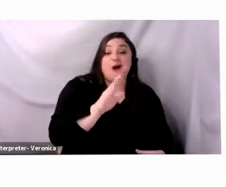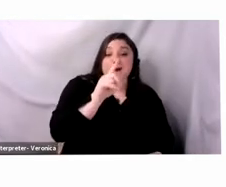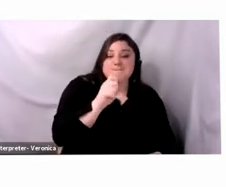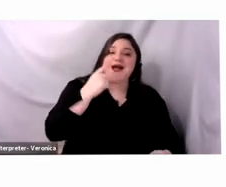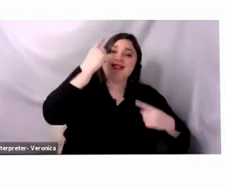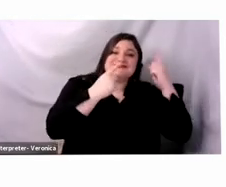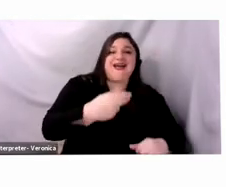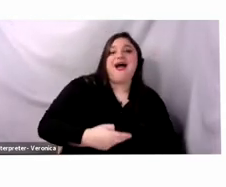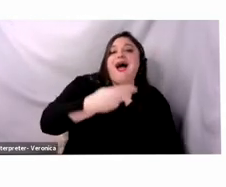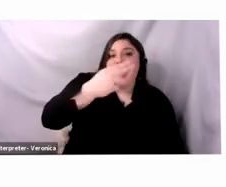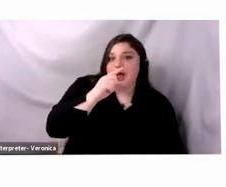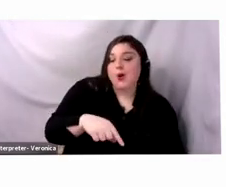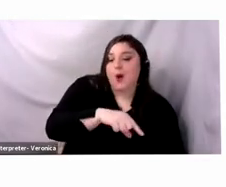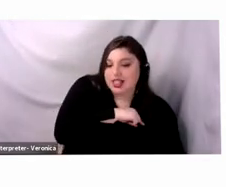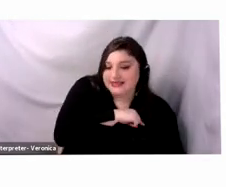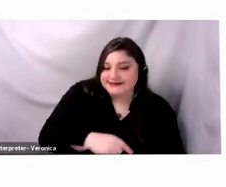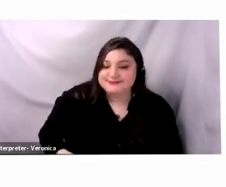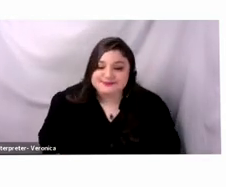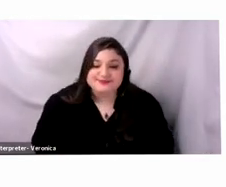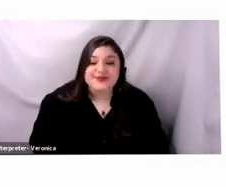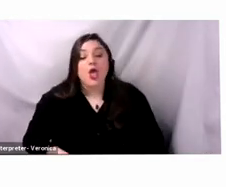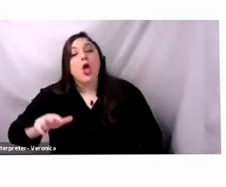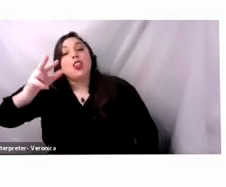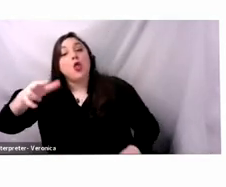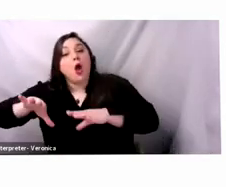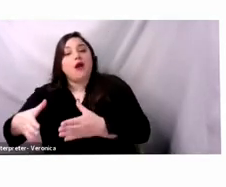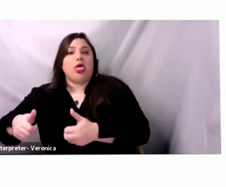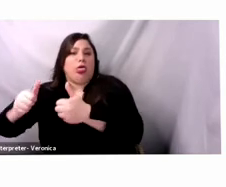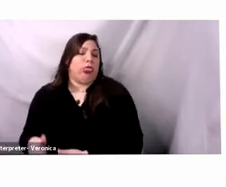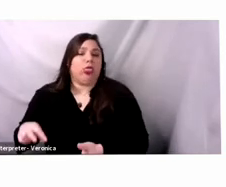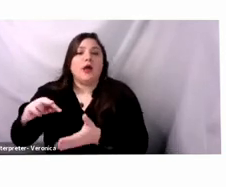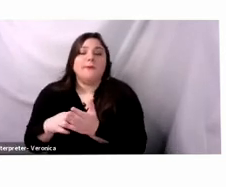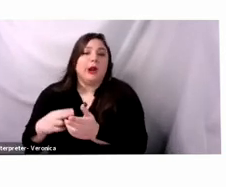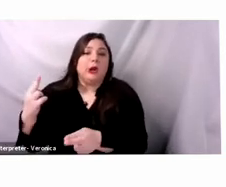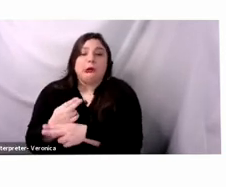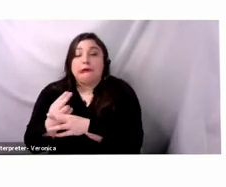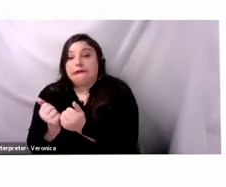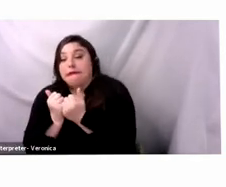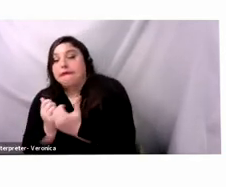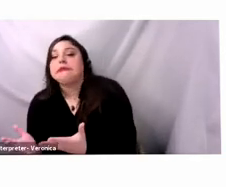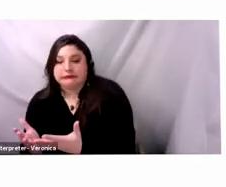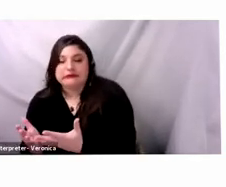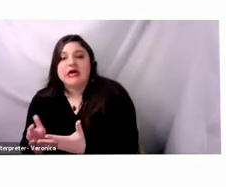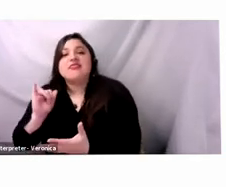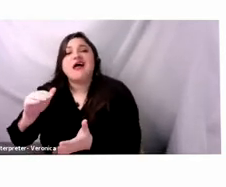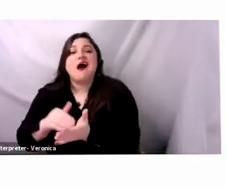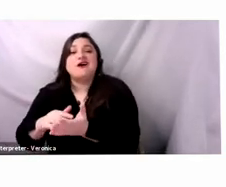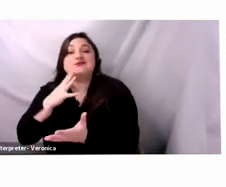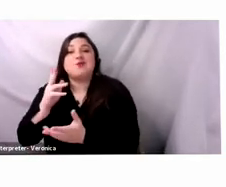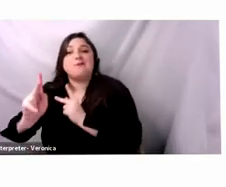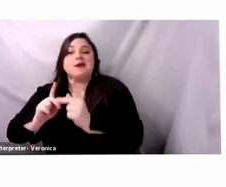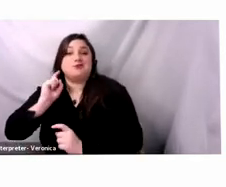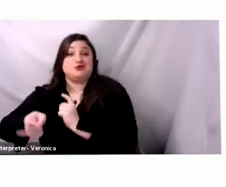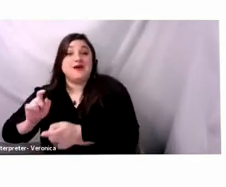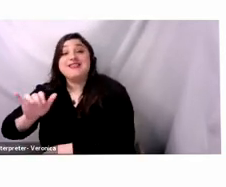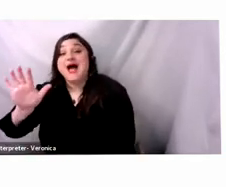third selection, the stuff that looks really worn but isn't falling apart, most of the stuff that we donate, that makes up an average of